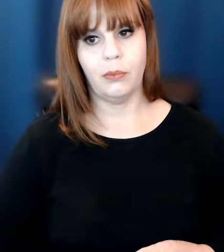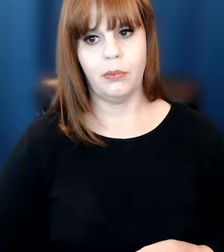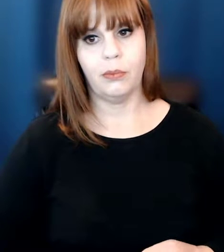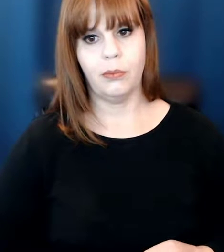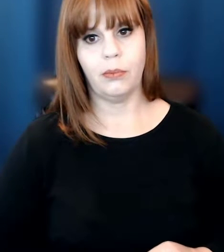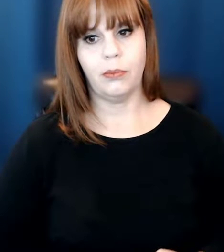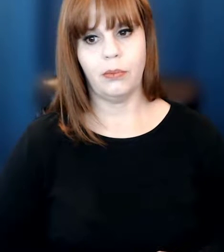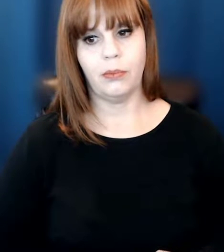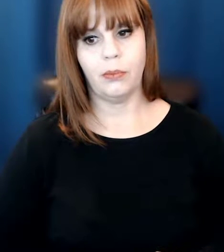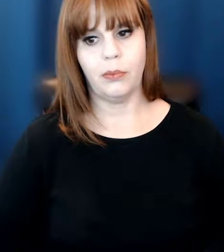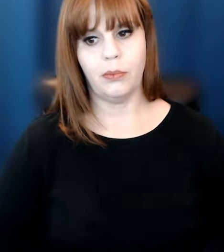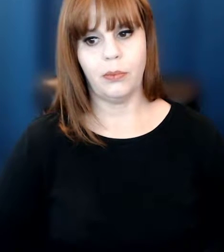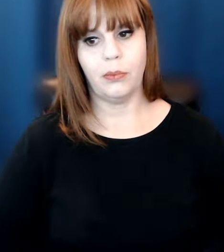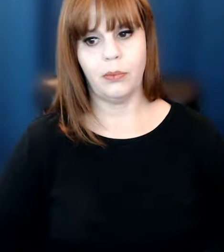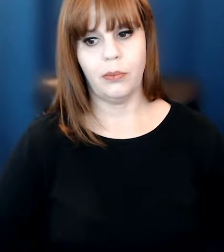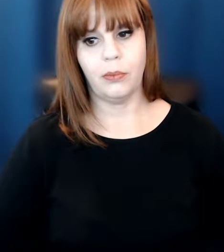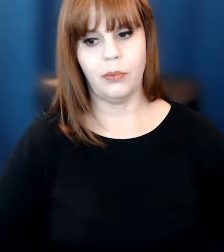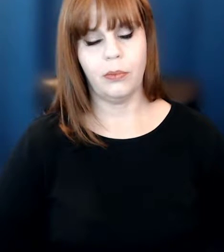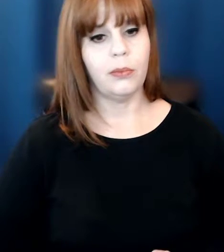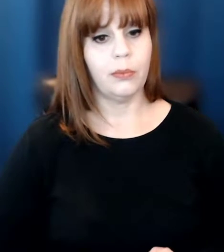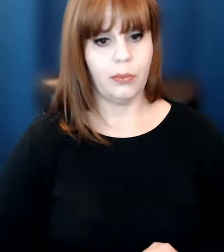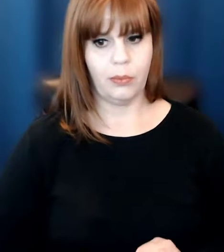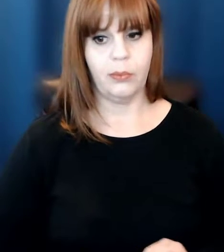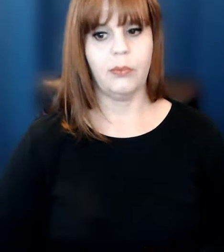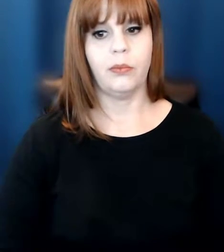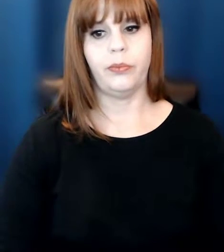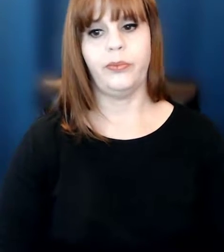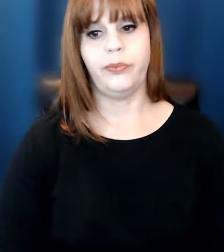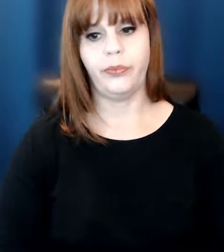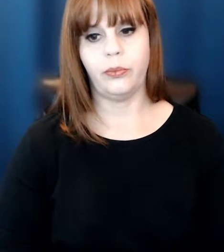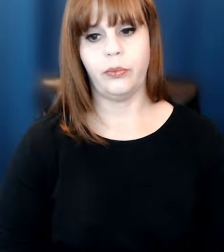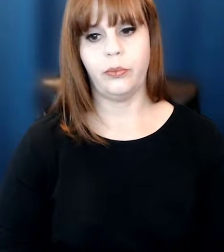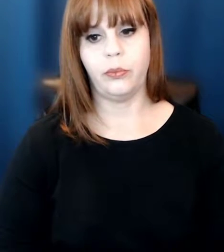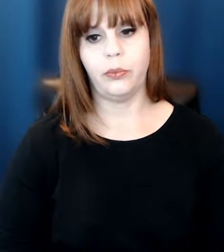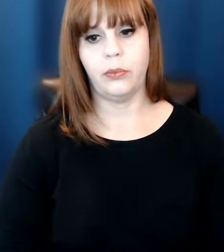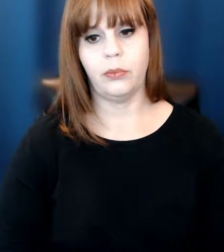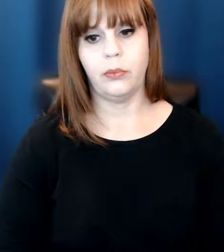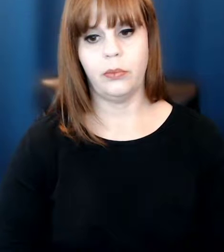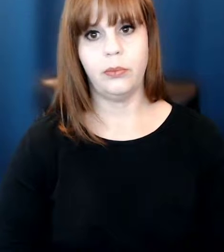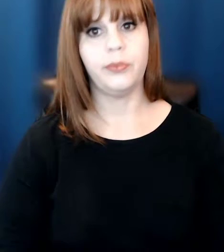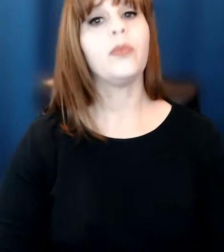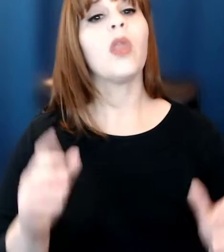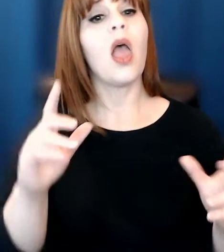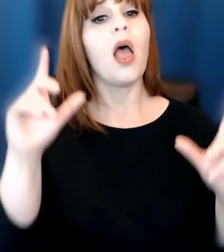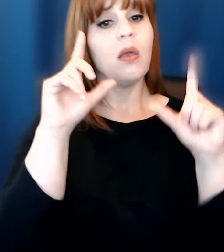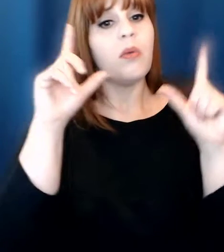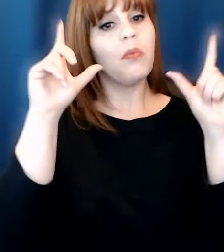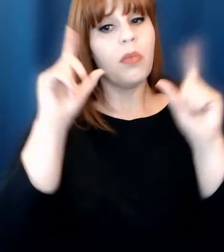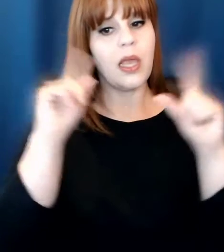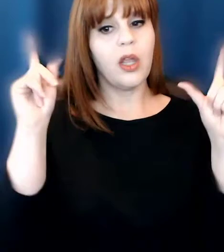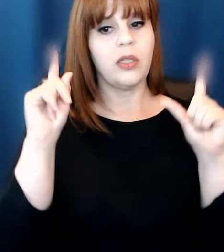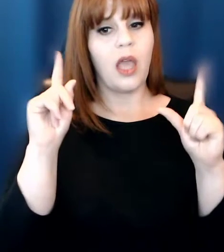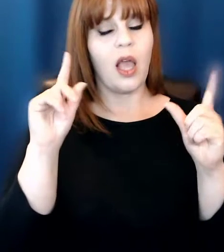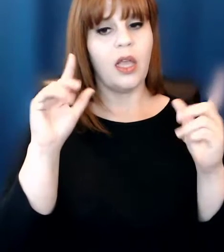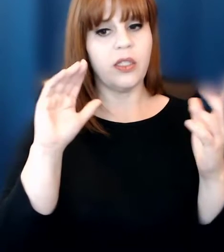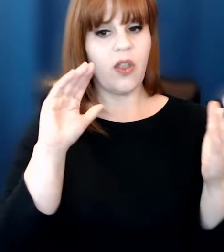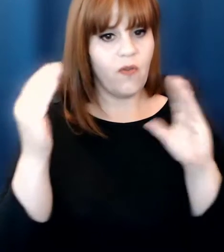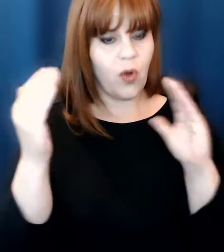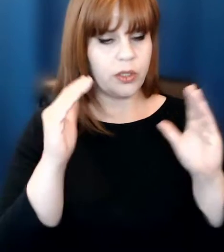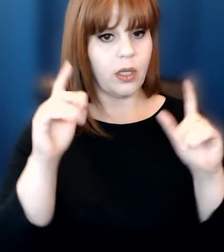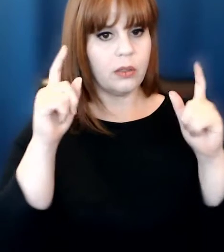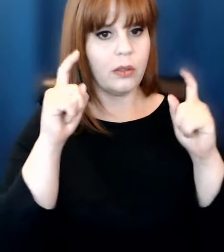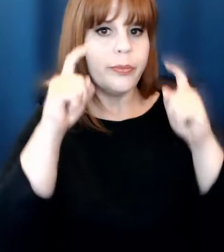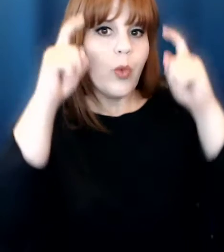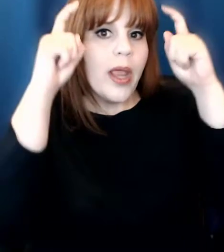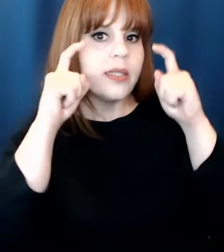see a difference? The second test that we did was, blinking eyes versus raising eyebrows.